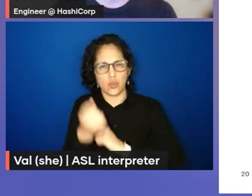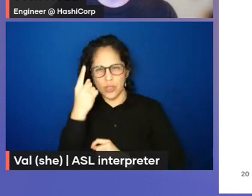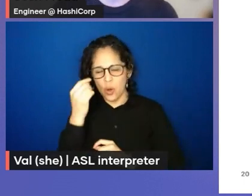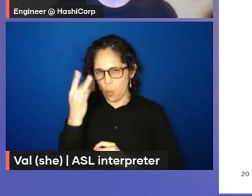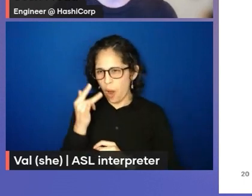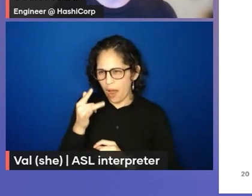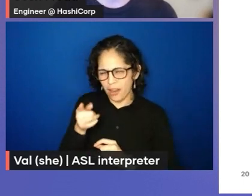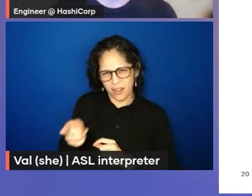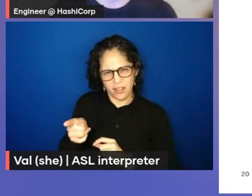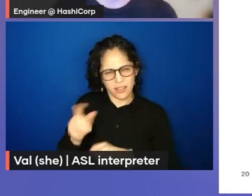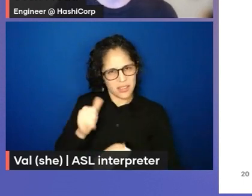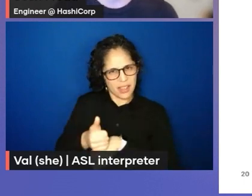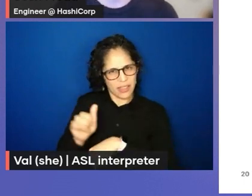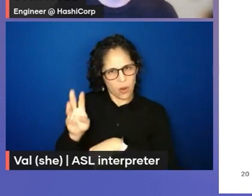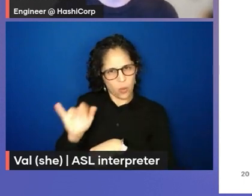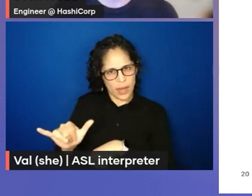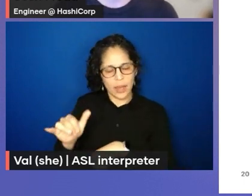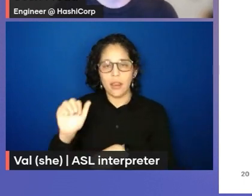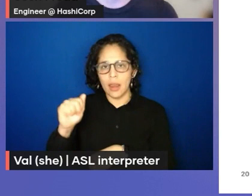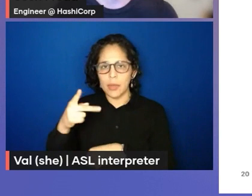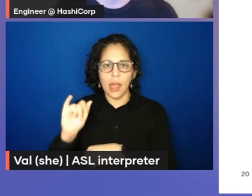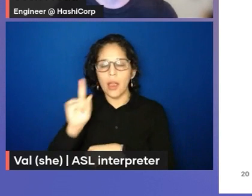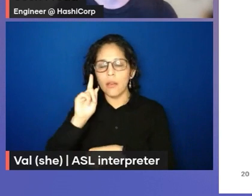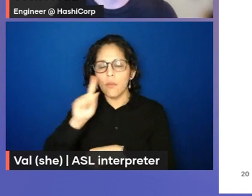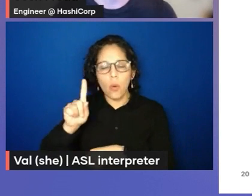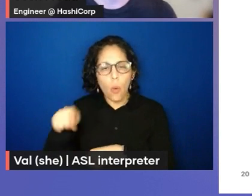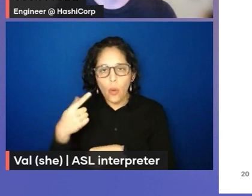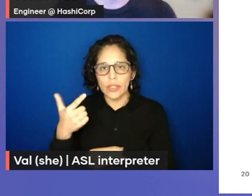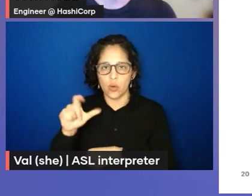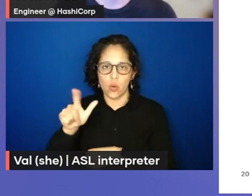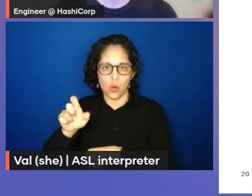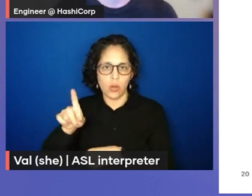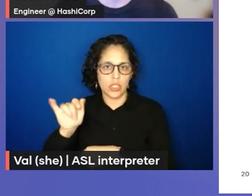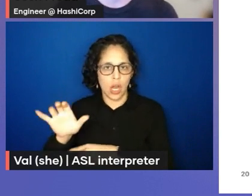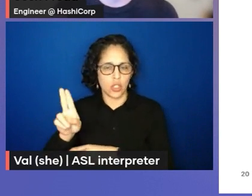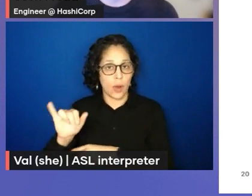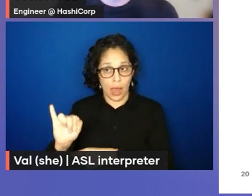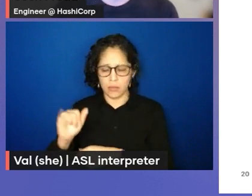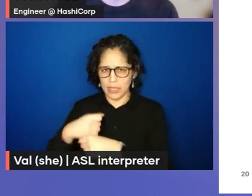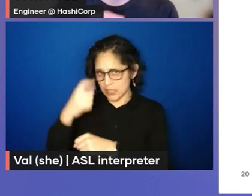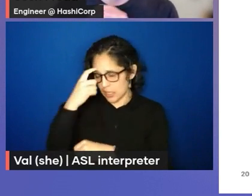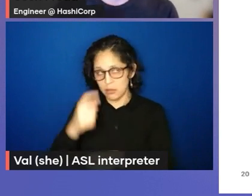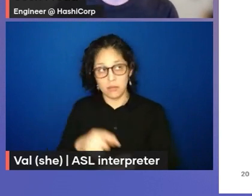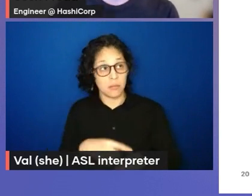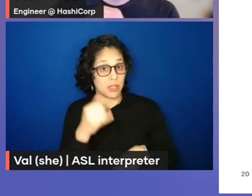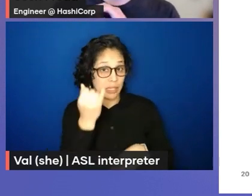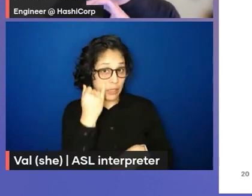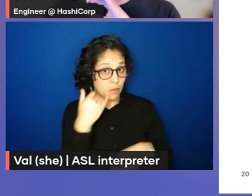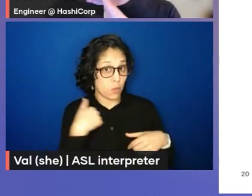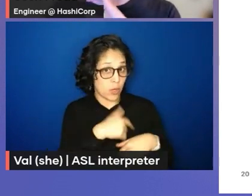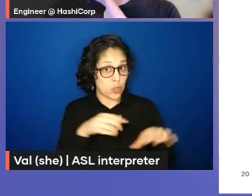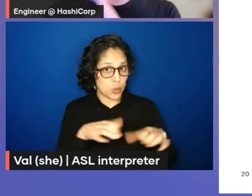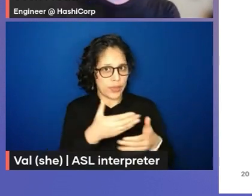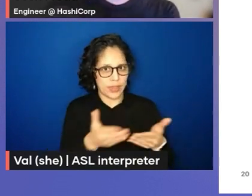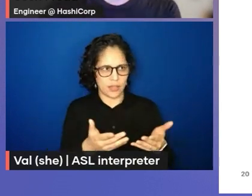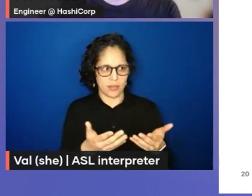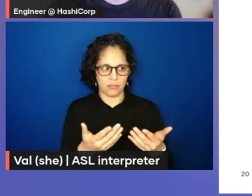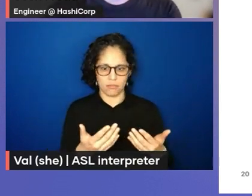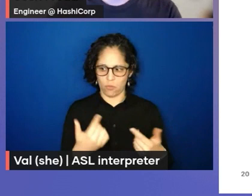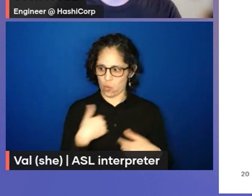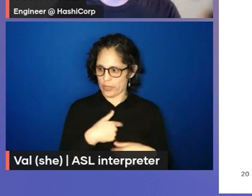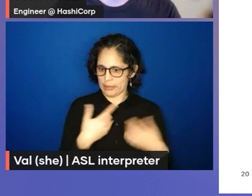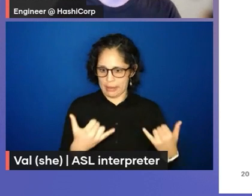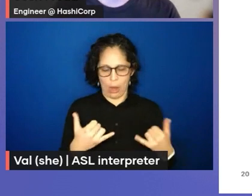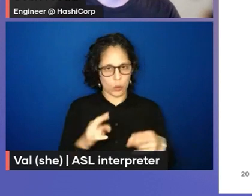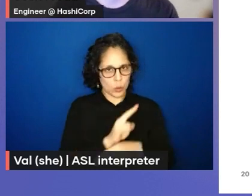that. If the API, is purely just for the Google Docs UI, that makes sense. But if you're doing stuff like we're doing, where we're just